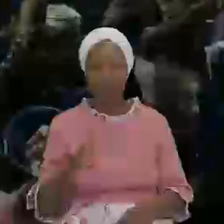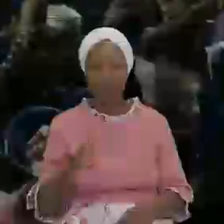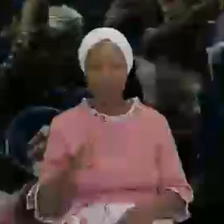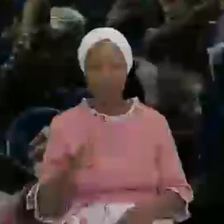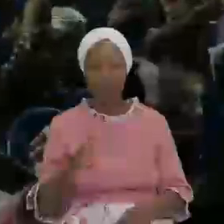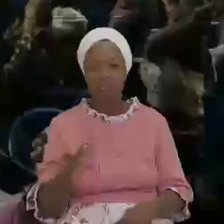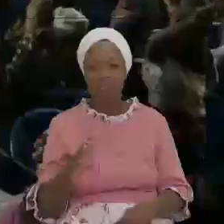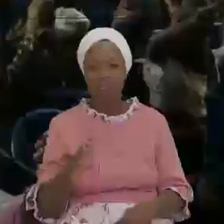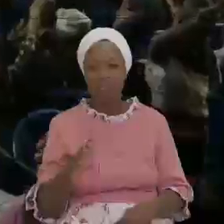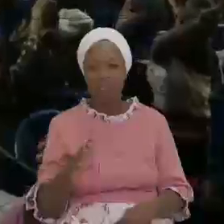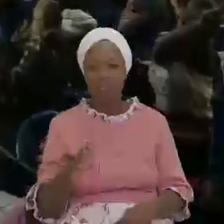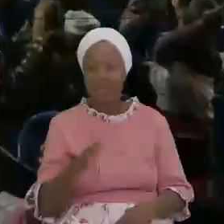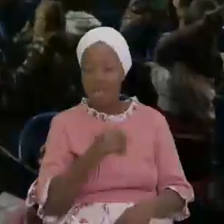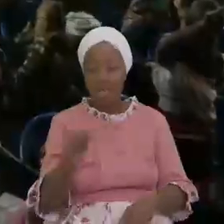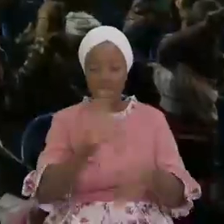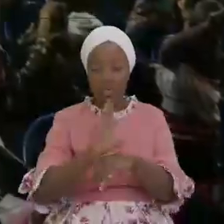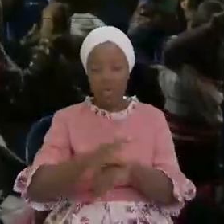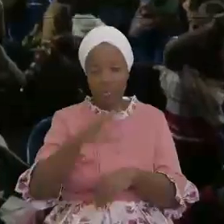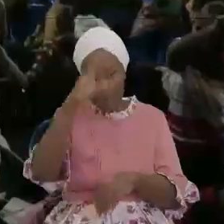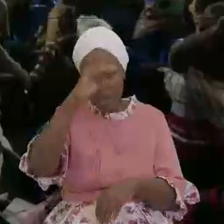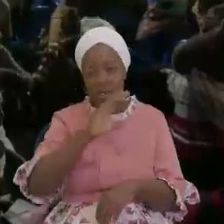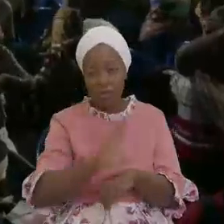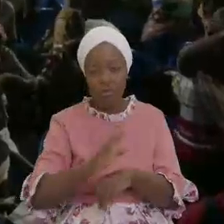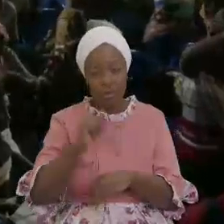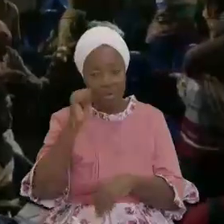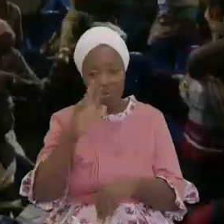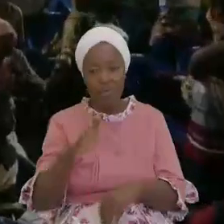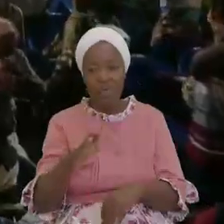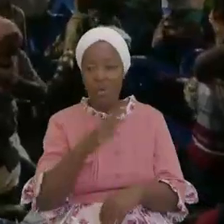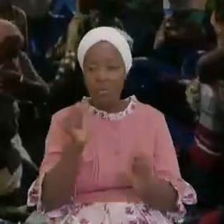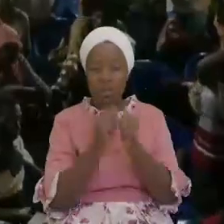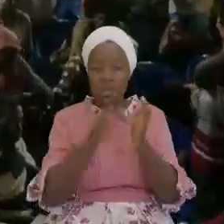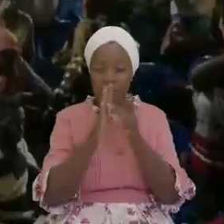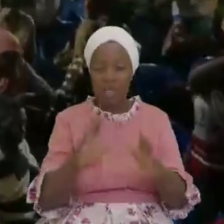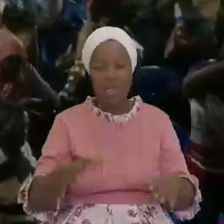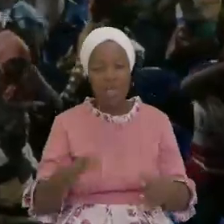a church man, a church woman with a Christian name.